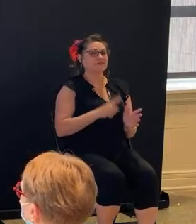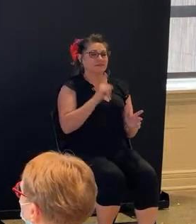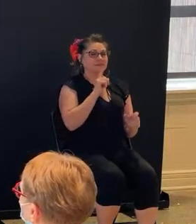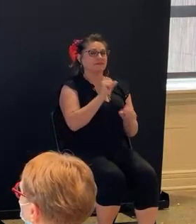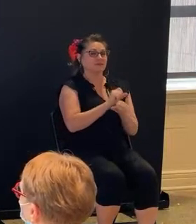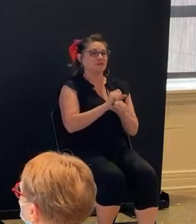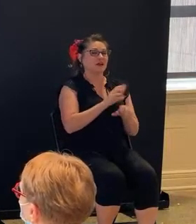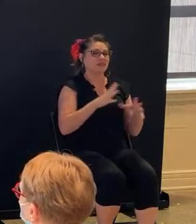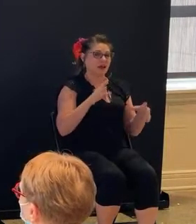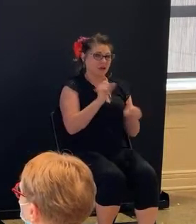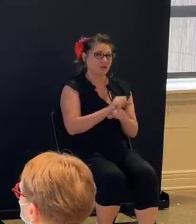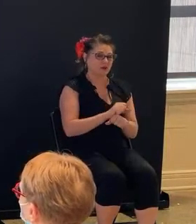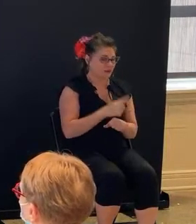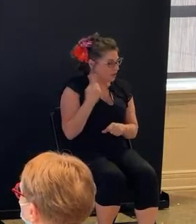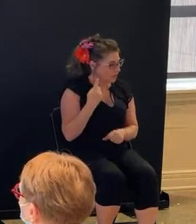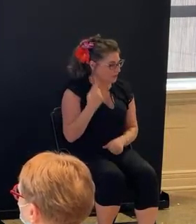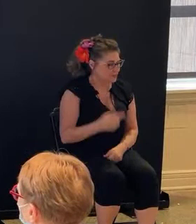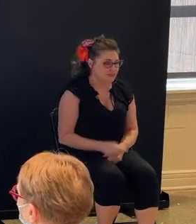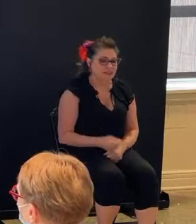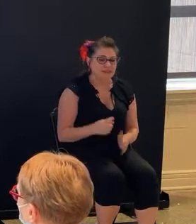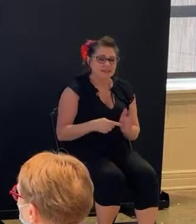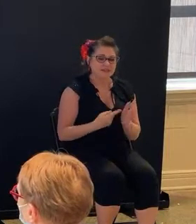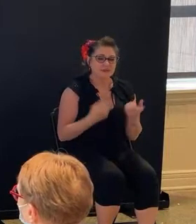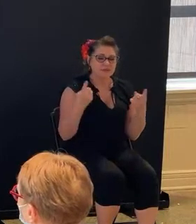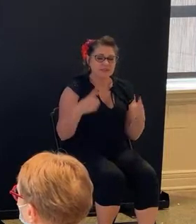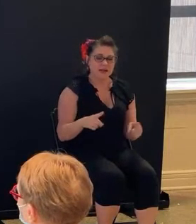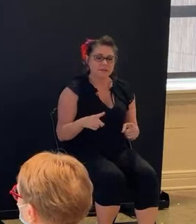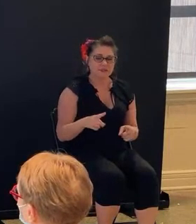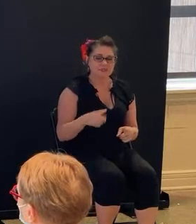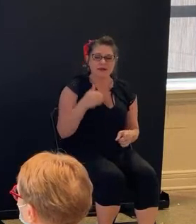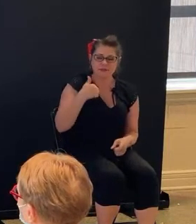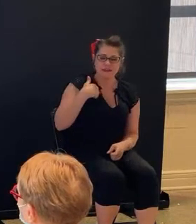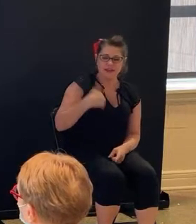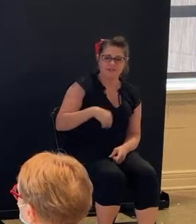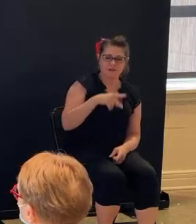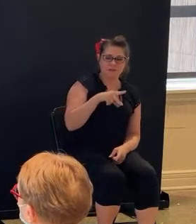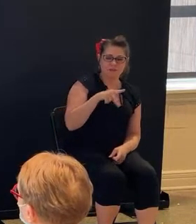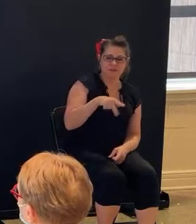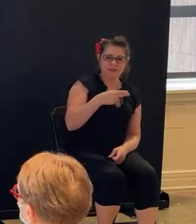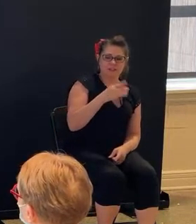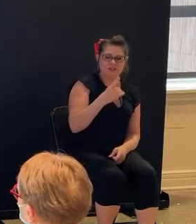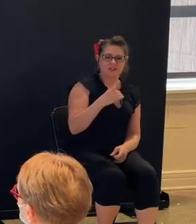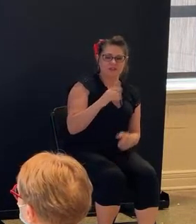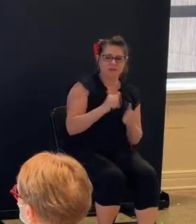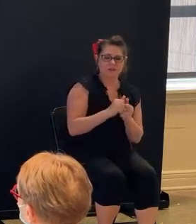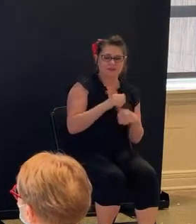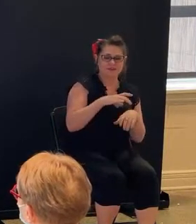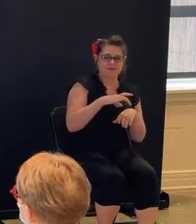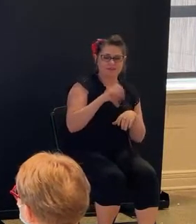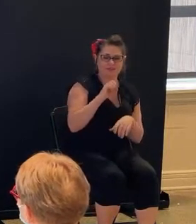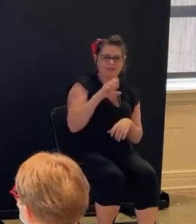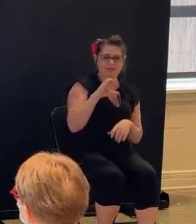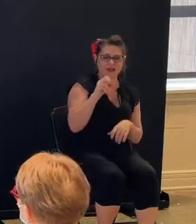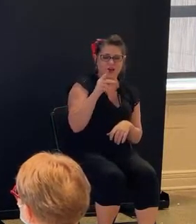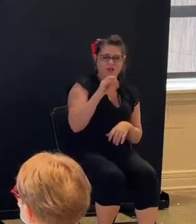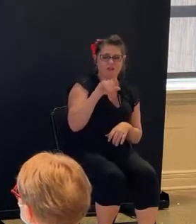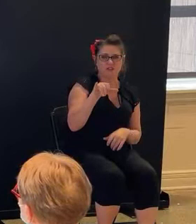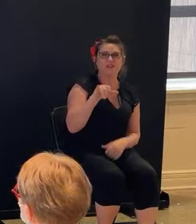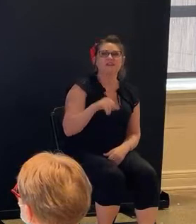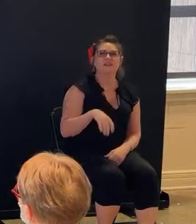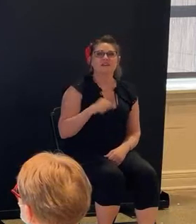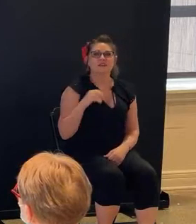And the other thing that sometimes happens is, so I have a PhD in ecology. And so the flip side of